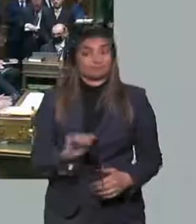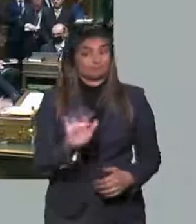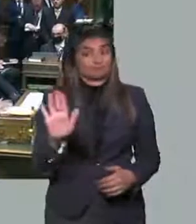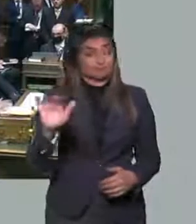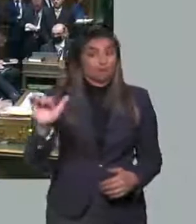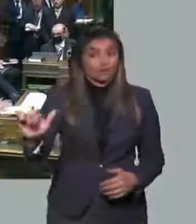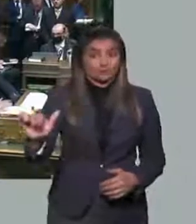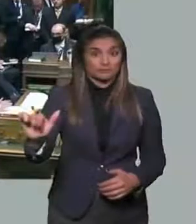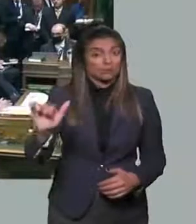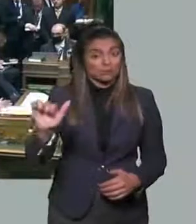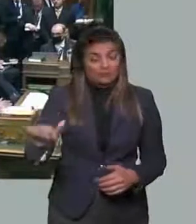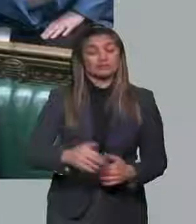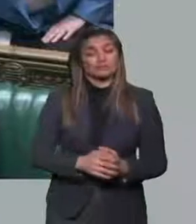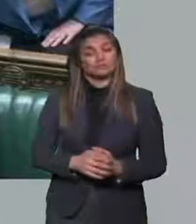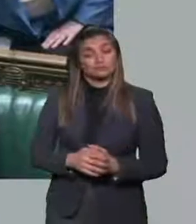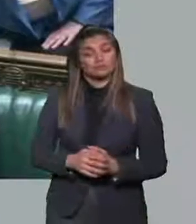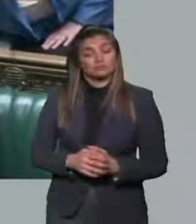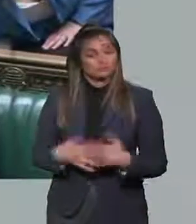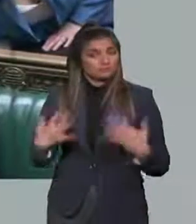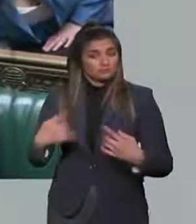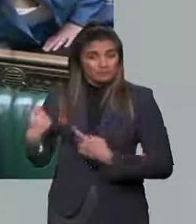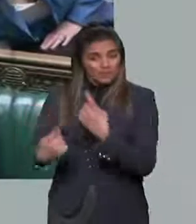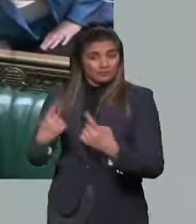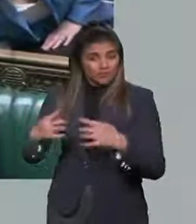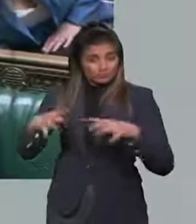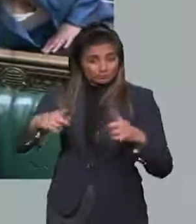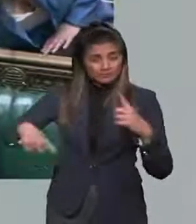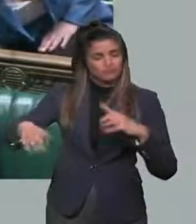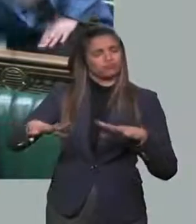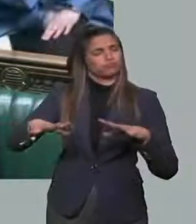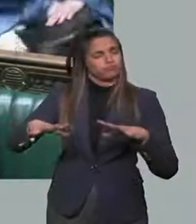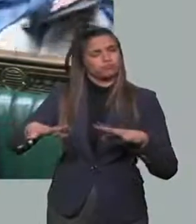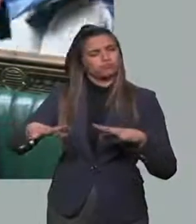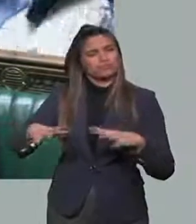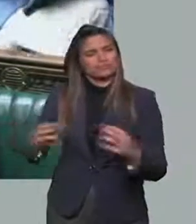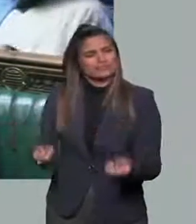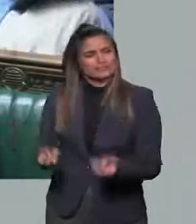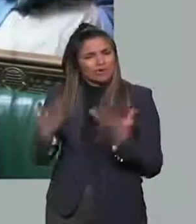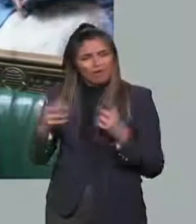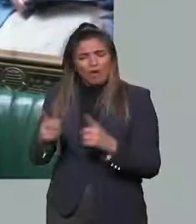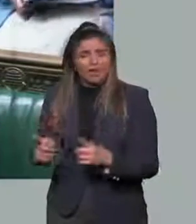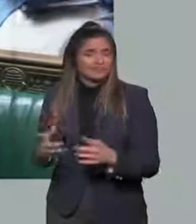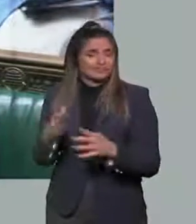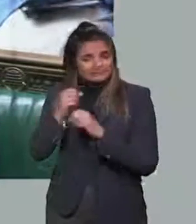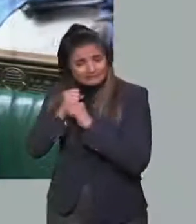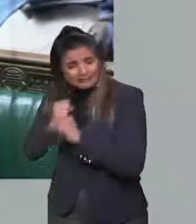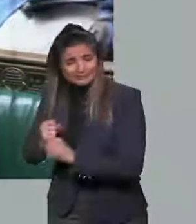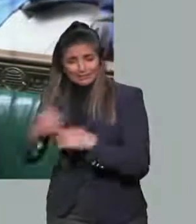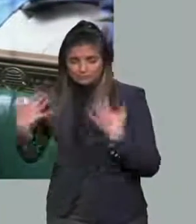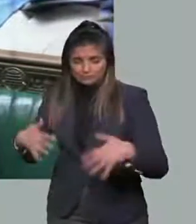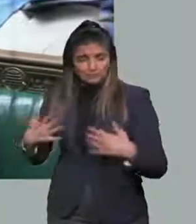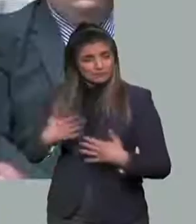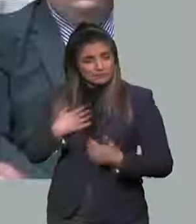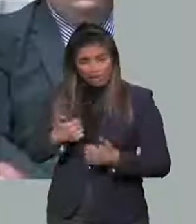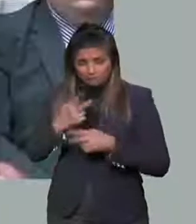right to pay tribute to the professionalism, the dedication, the sacrifices of our armed service men and women every day